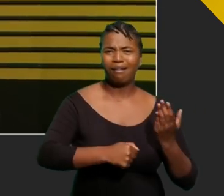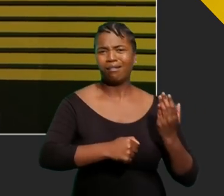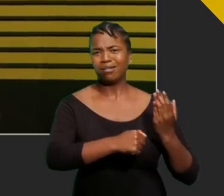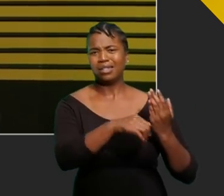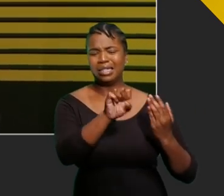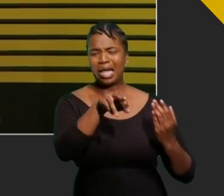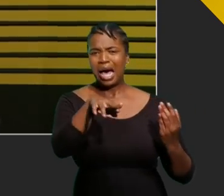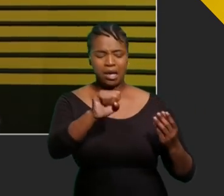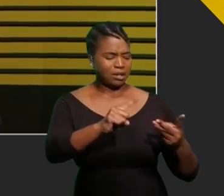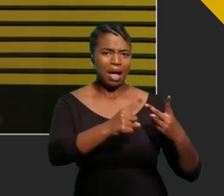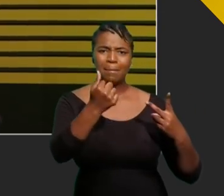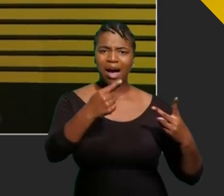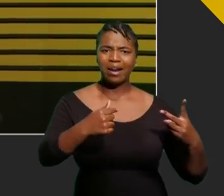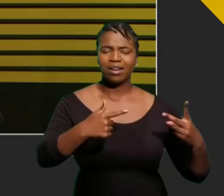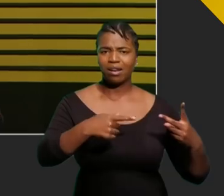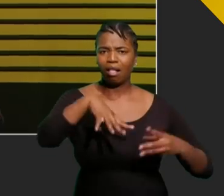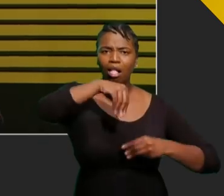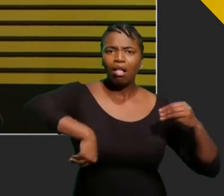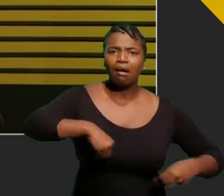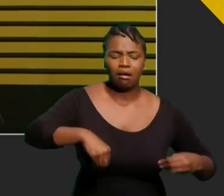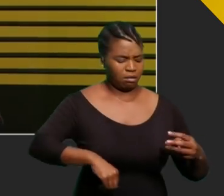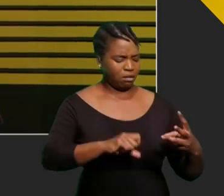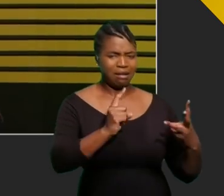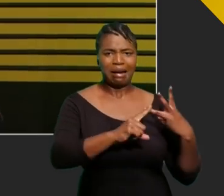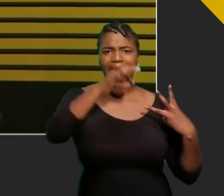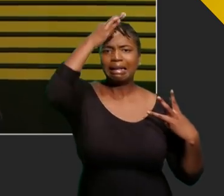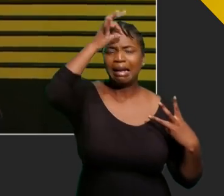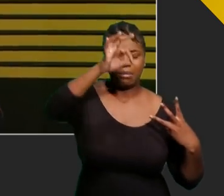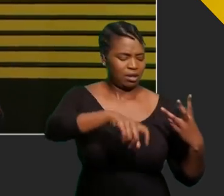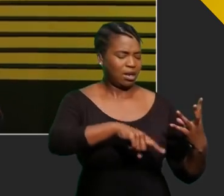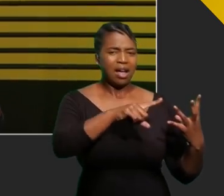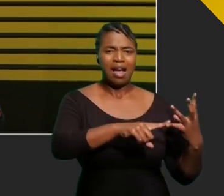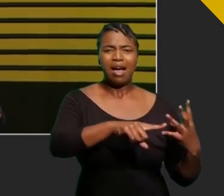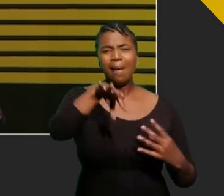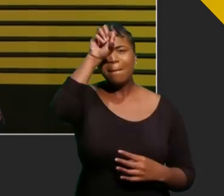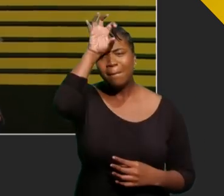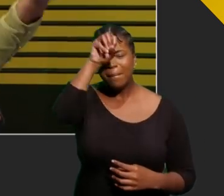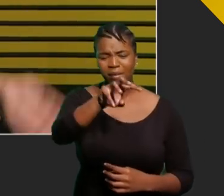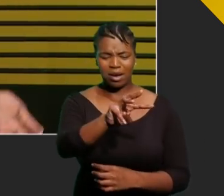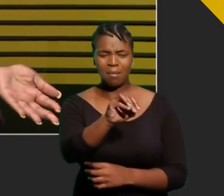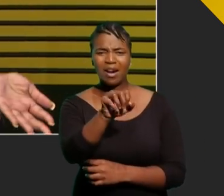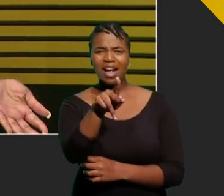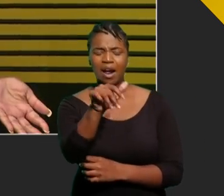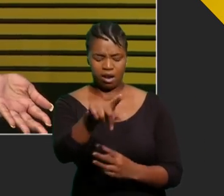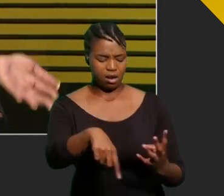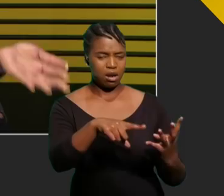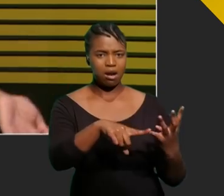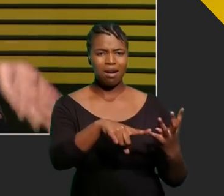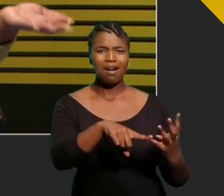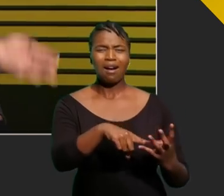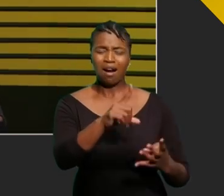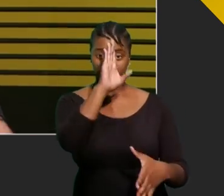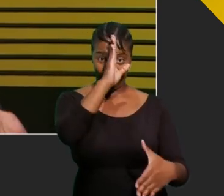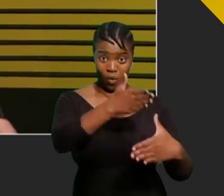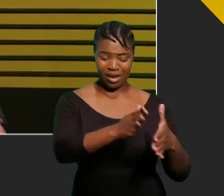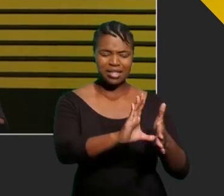tax maladministration ko SARS. Gere kwa about state capture, gere kwa about Marikana, gere kwa about SD many, and all we get is a commission